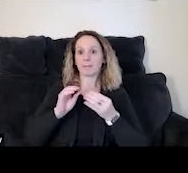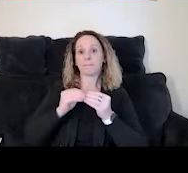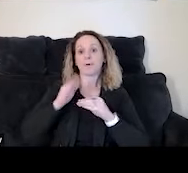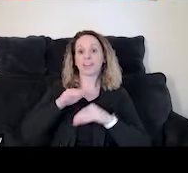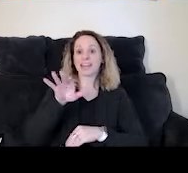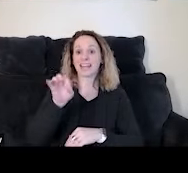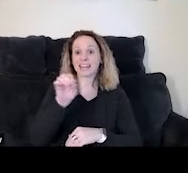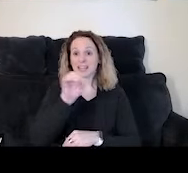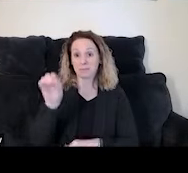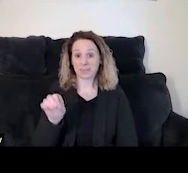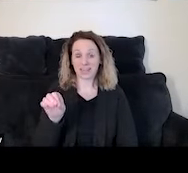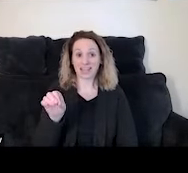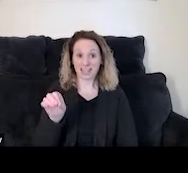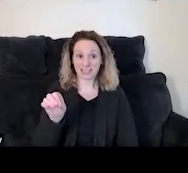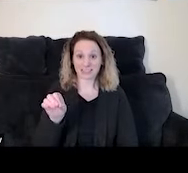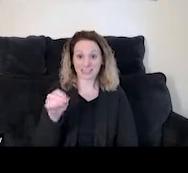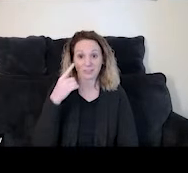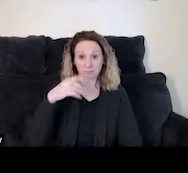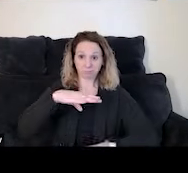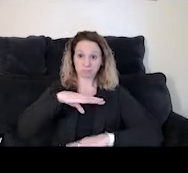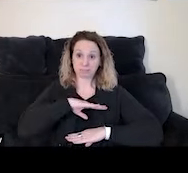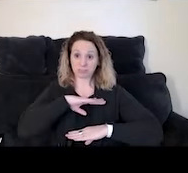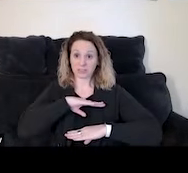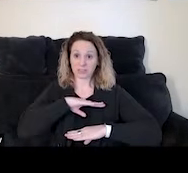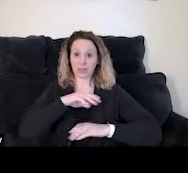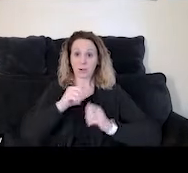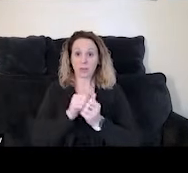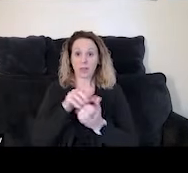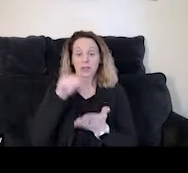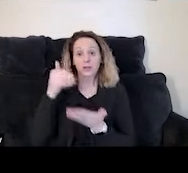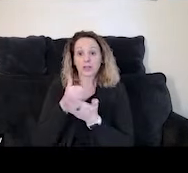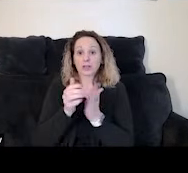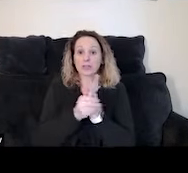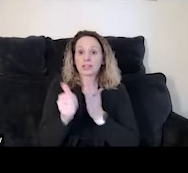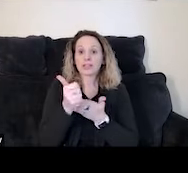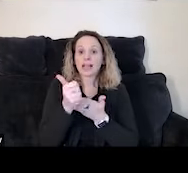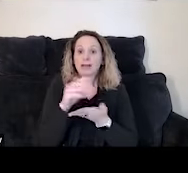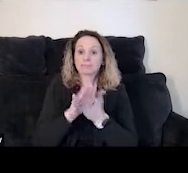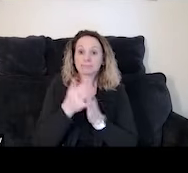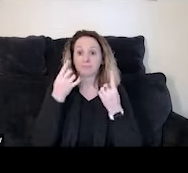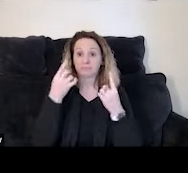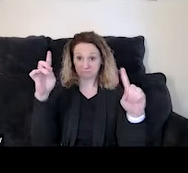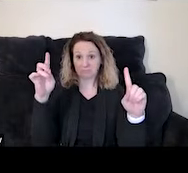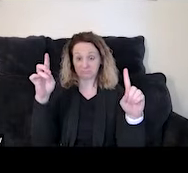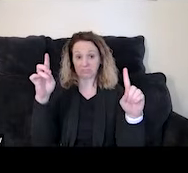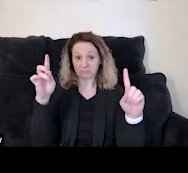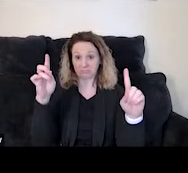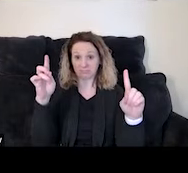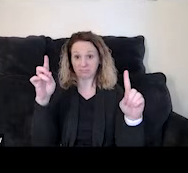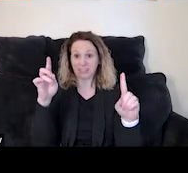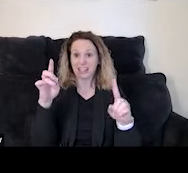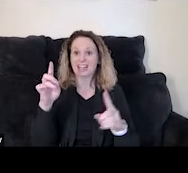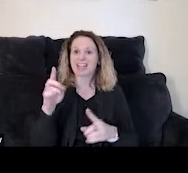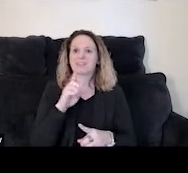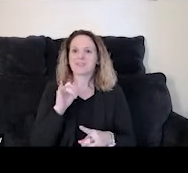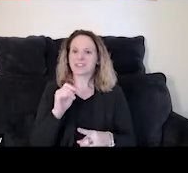90% of satisfaction, particularly in learning new skills to help them be successful. And especially the one that makes